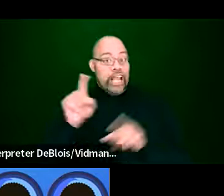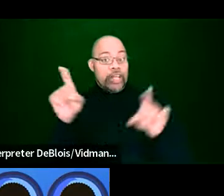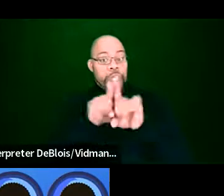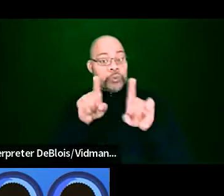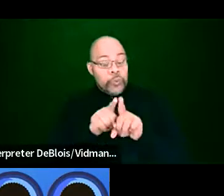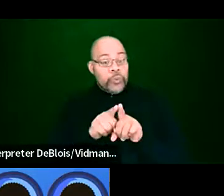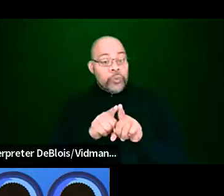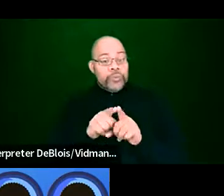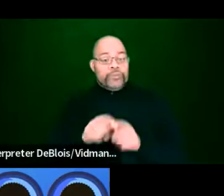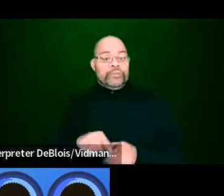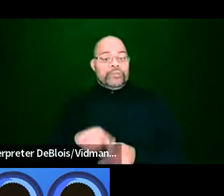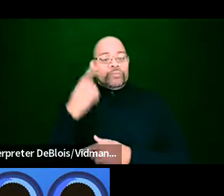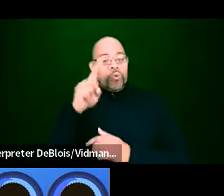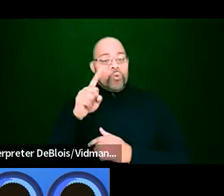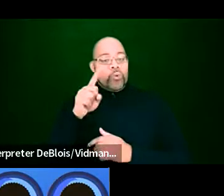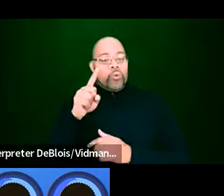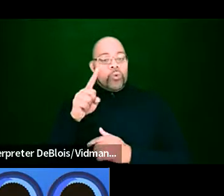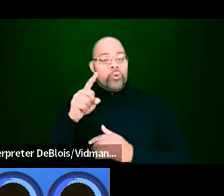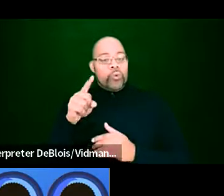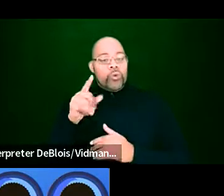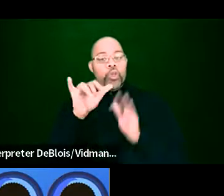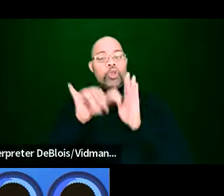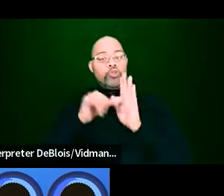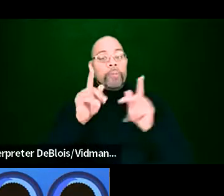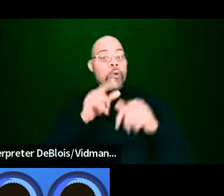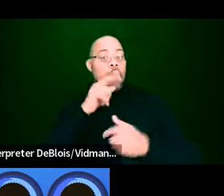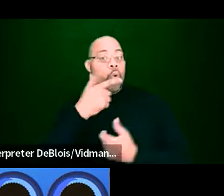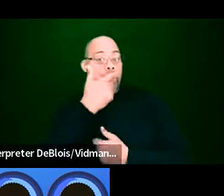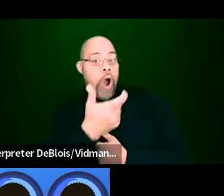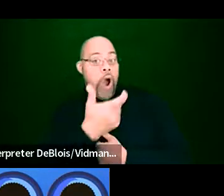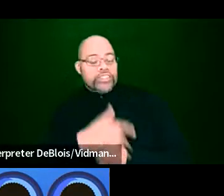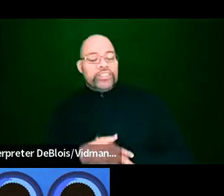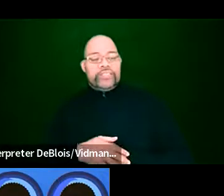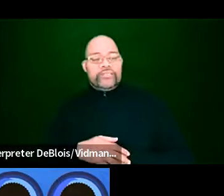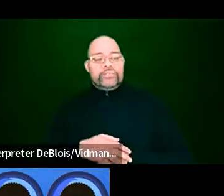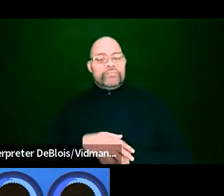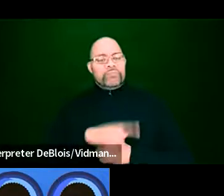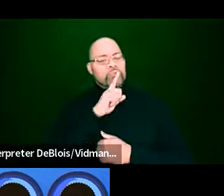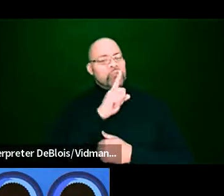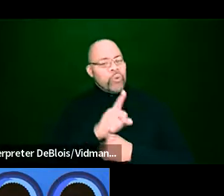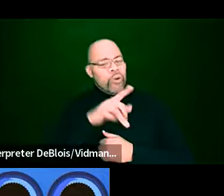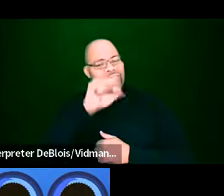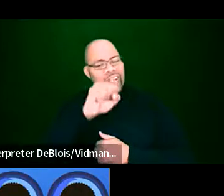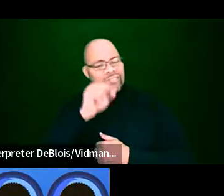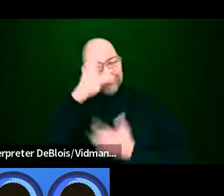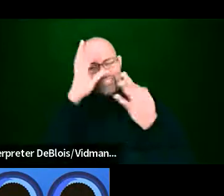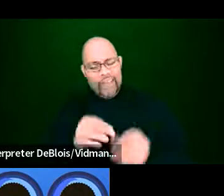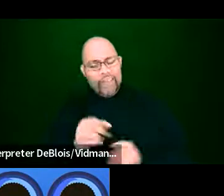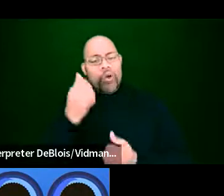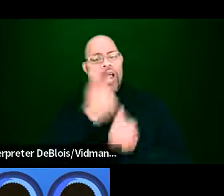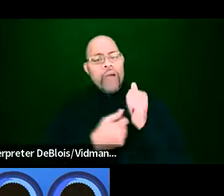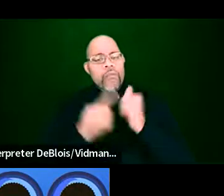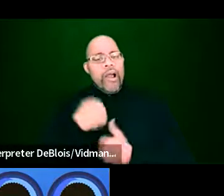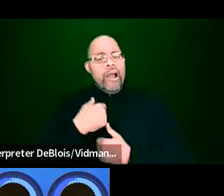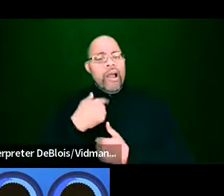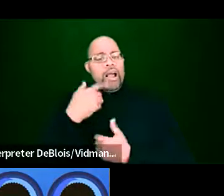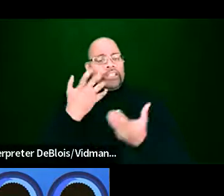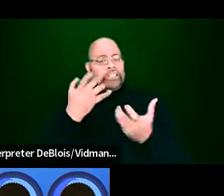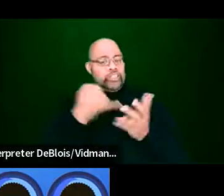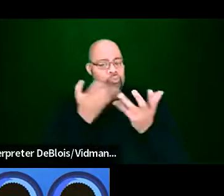well, Simone, for the Sure. YouTube and those who are watching us there. Sure. Yeah, absolutely. So everyone, I just want